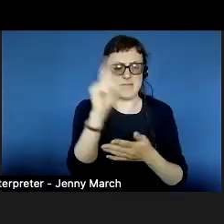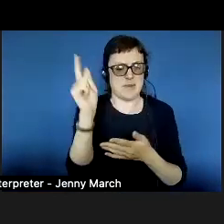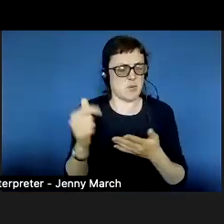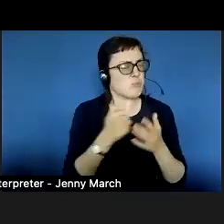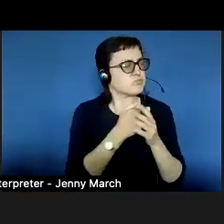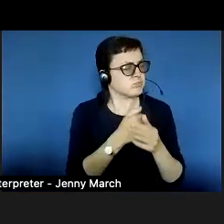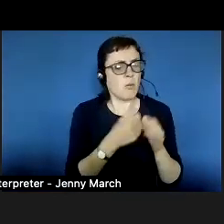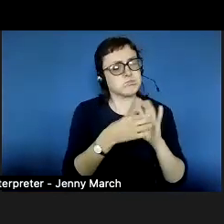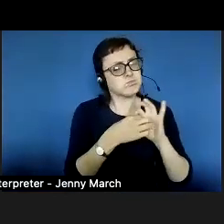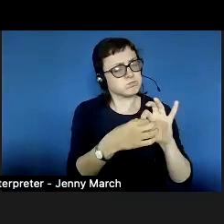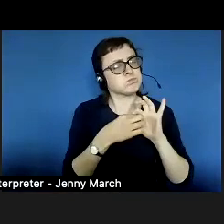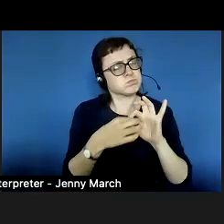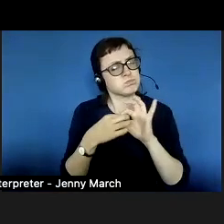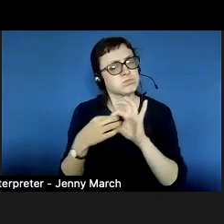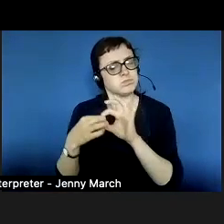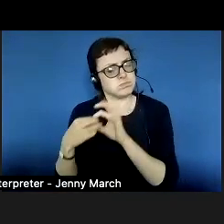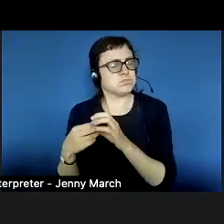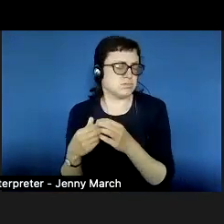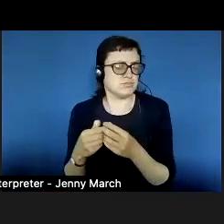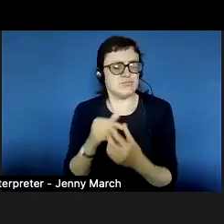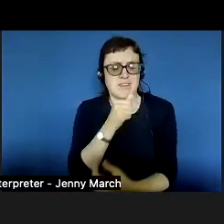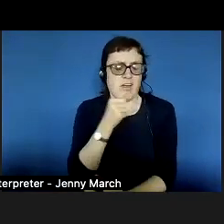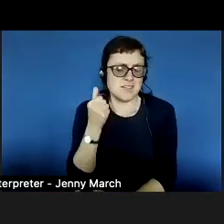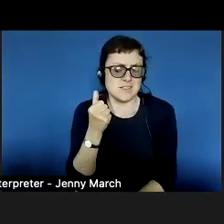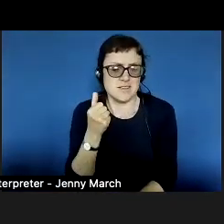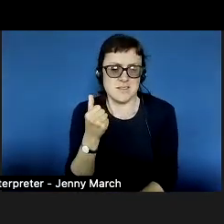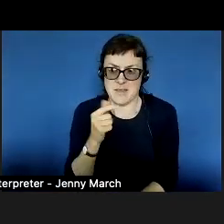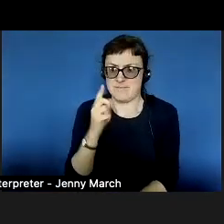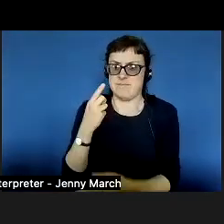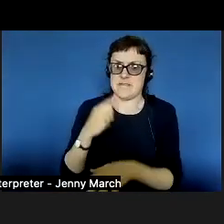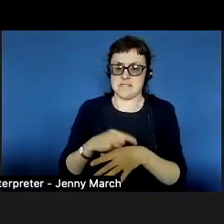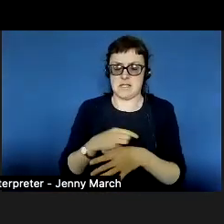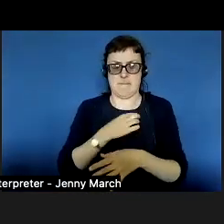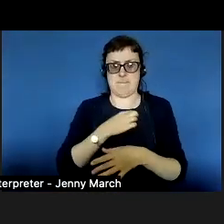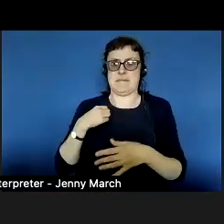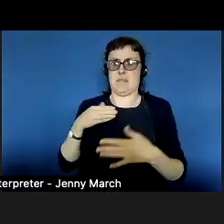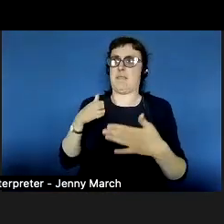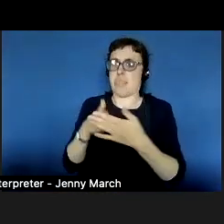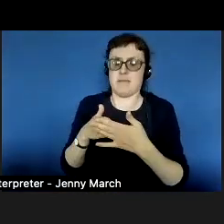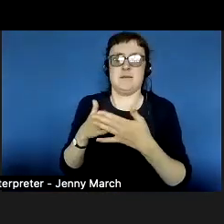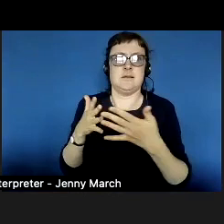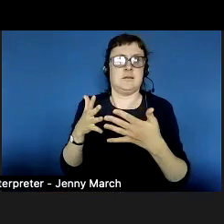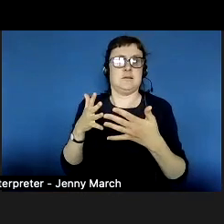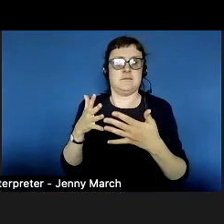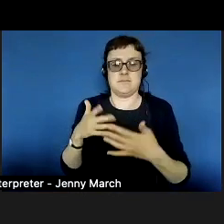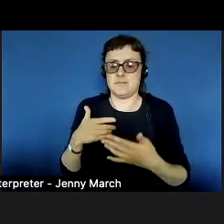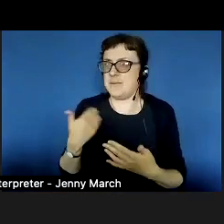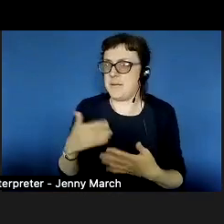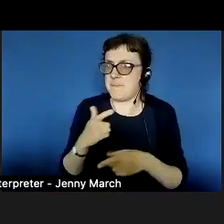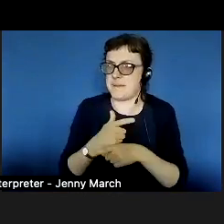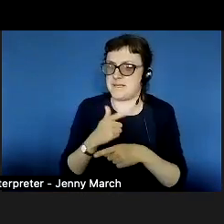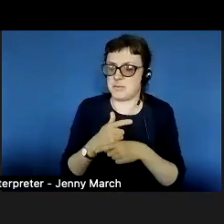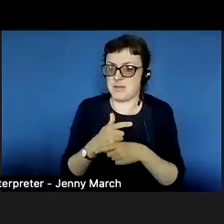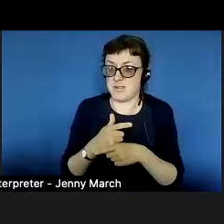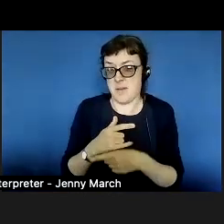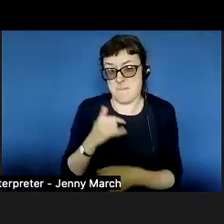it was, you know, so it was our first kind of like barrier sort of situation. And also we talked about that maybe it was